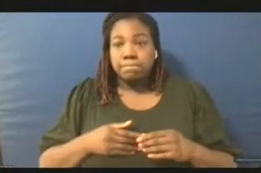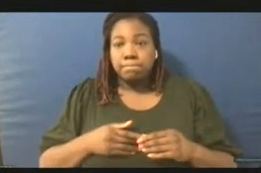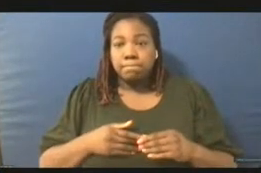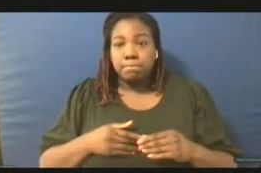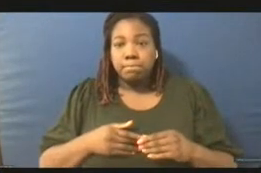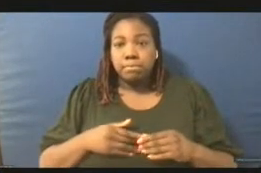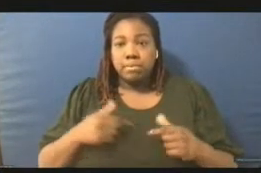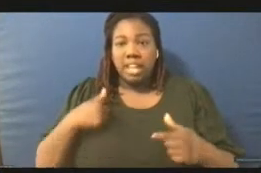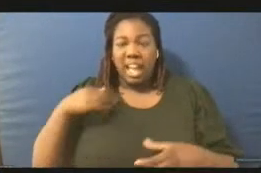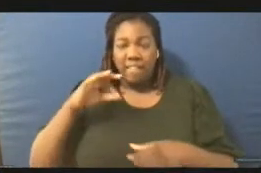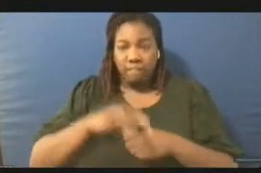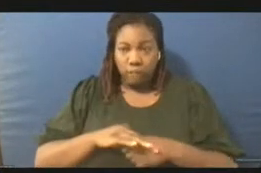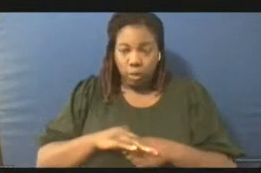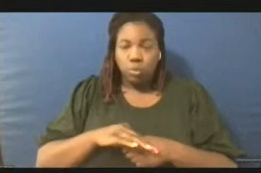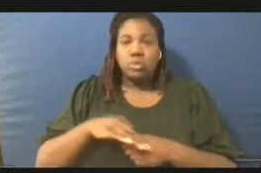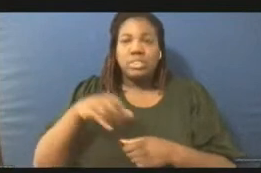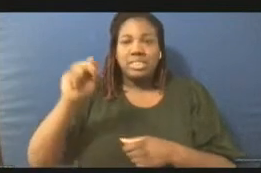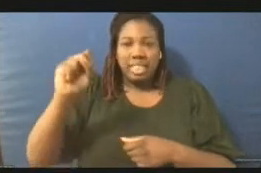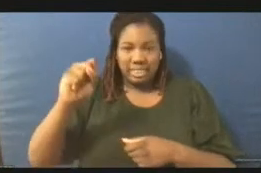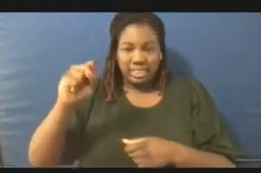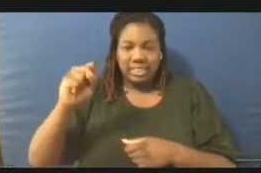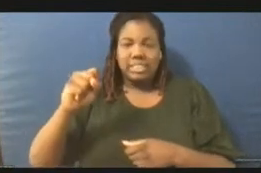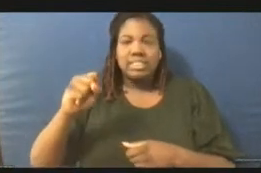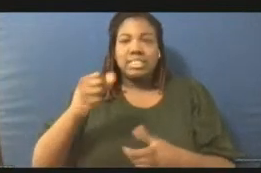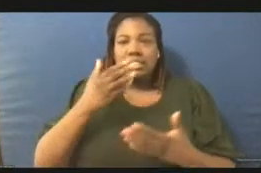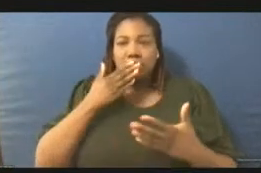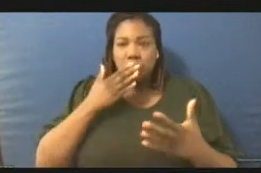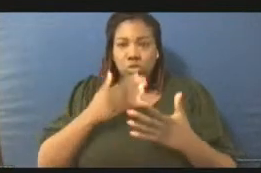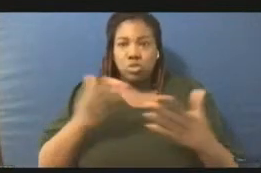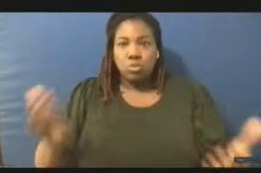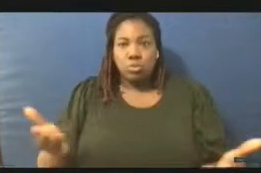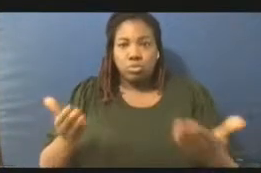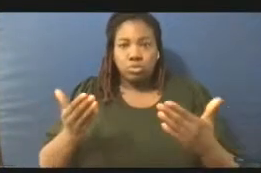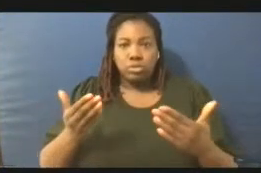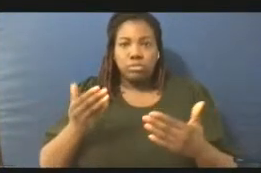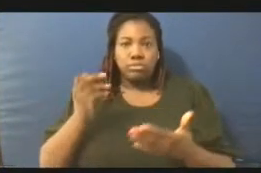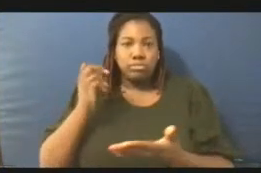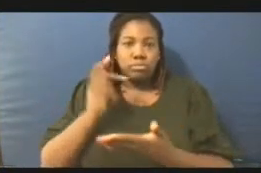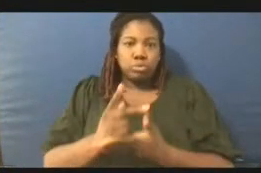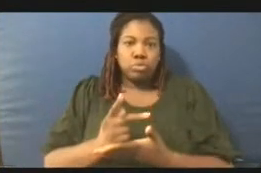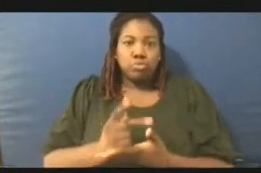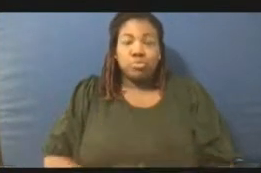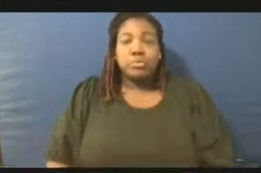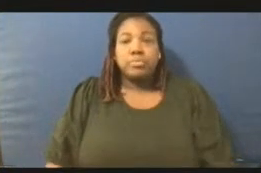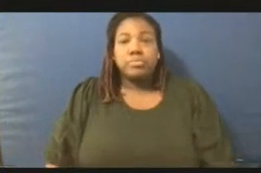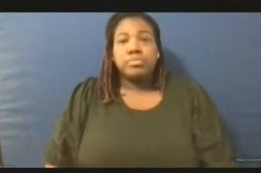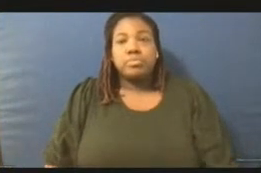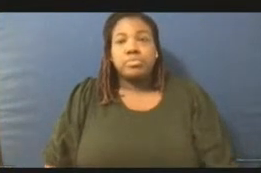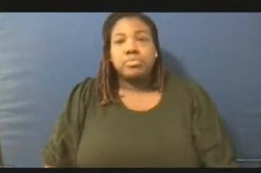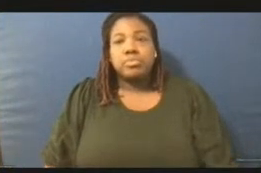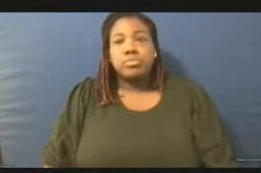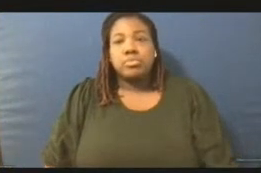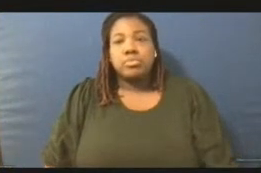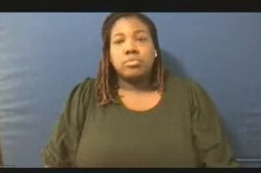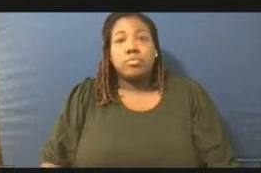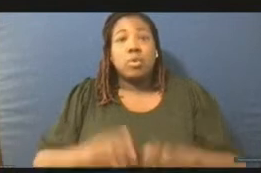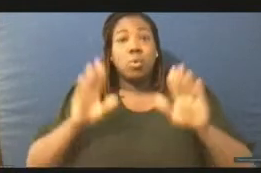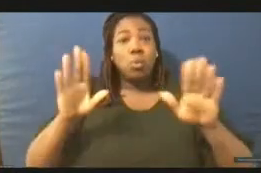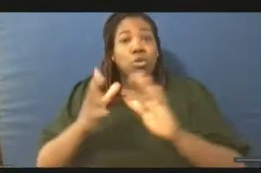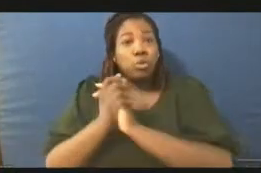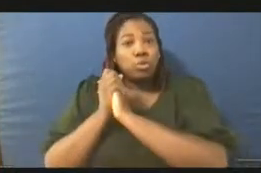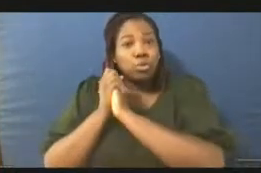I vote yes. Thank you very, very much. That motion carries. Wonderful,